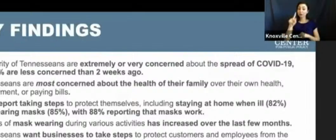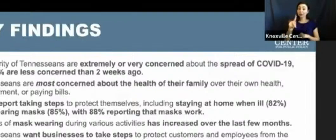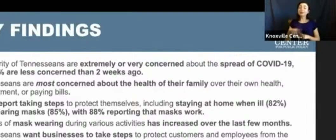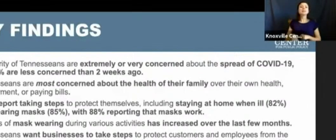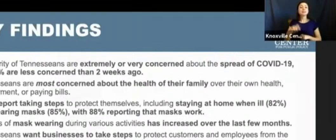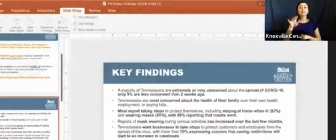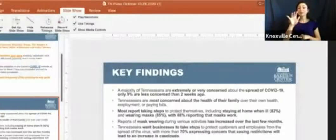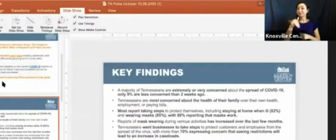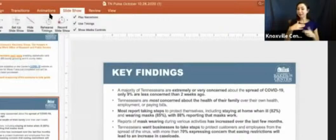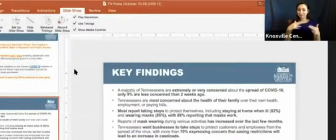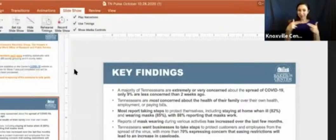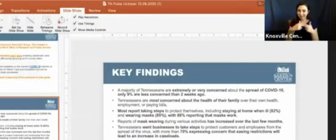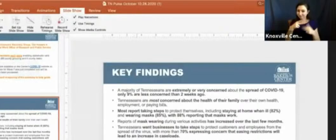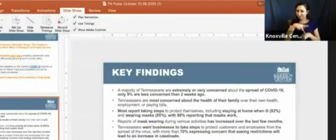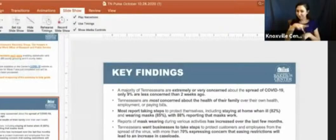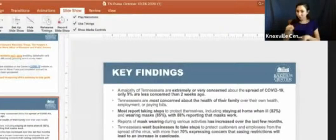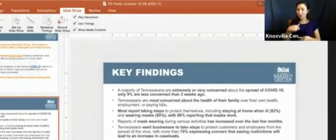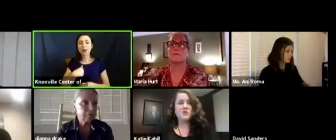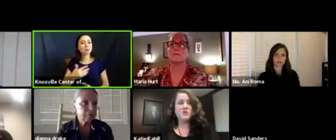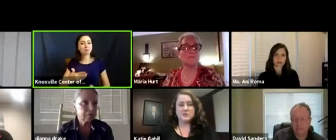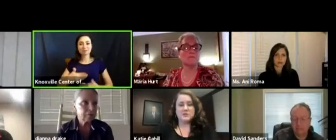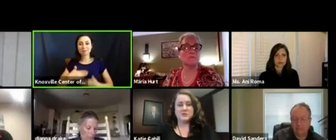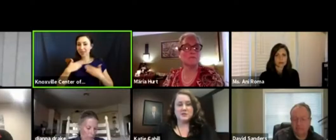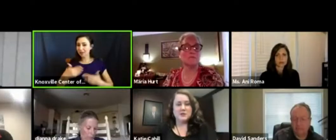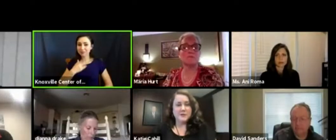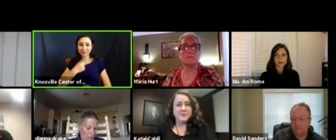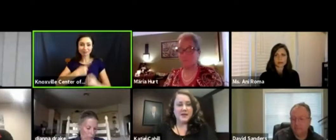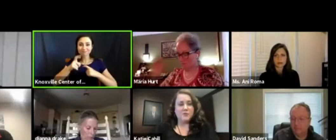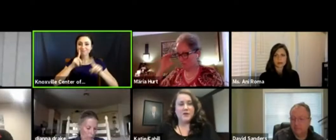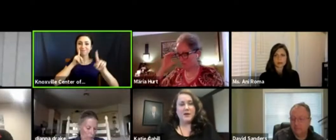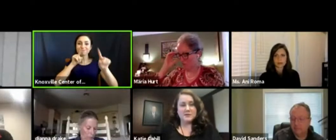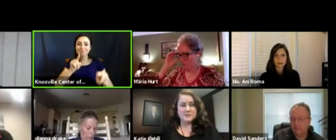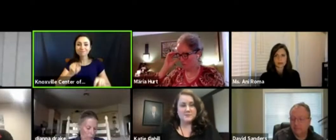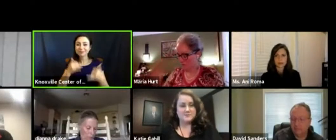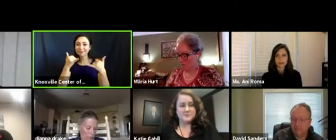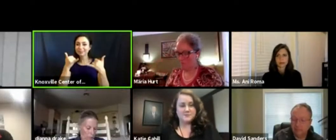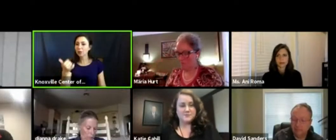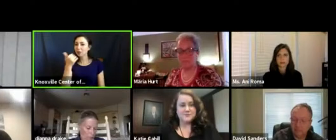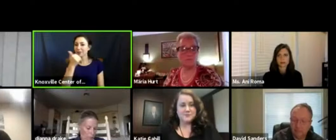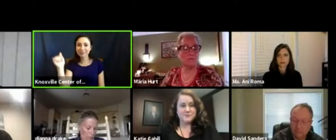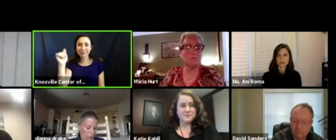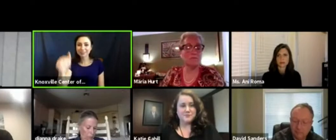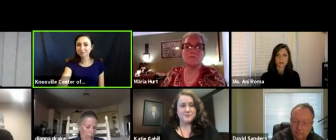of my slides. I'm happy to answer any questions that anyone has.